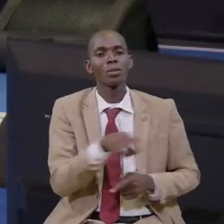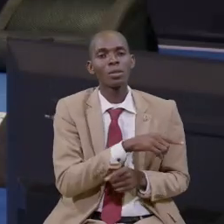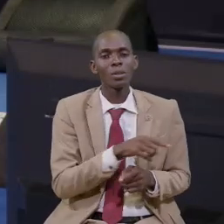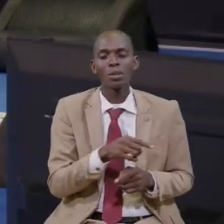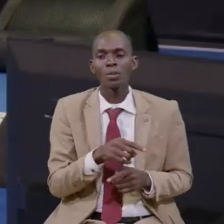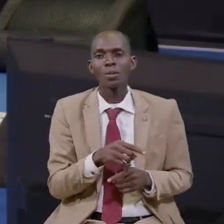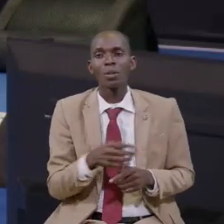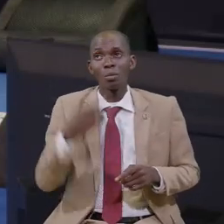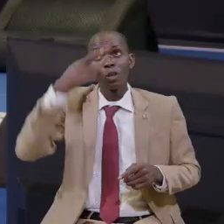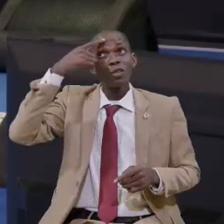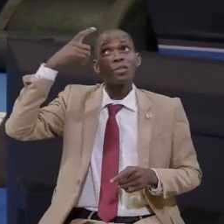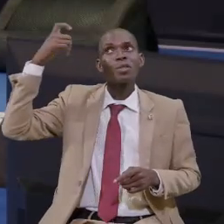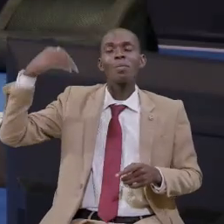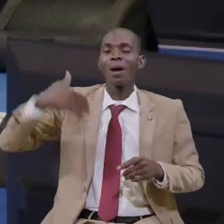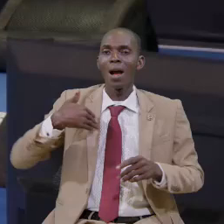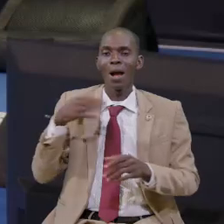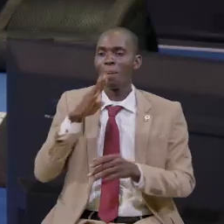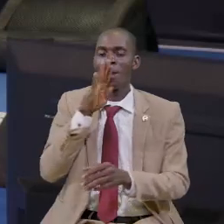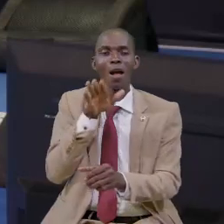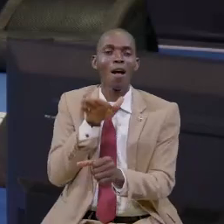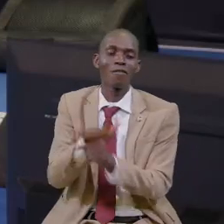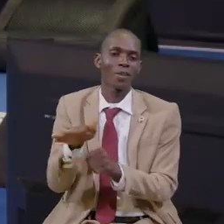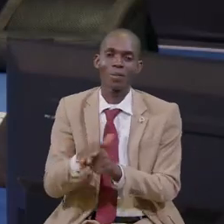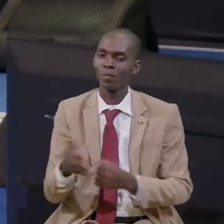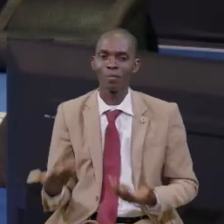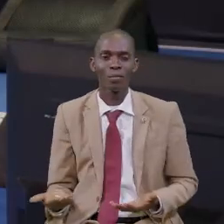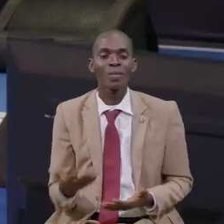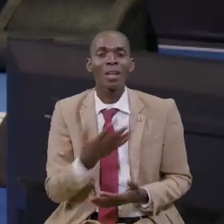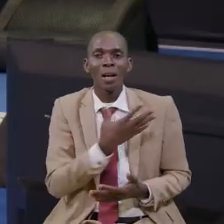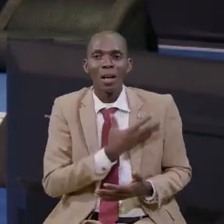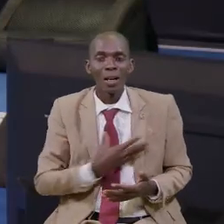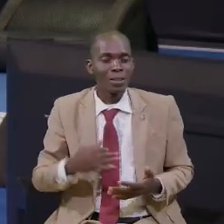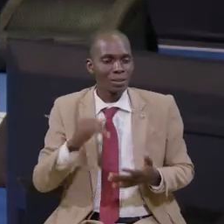one of them. He said, because his father was not there, Benjamin, the brother, was not there,